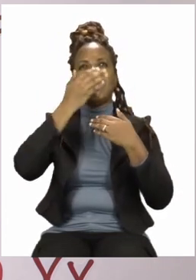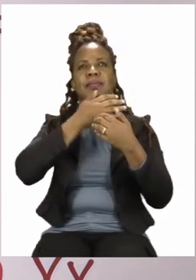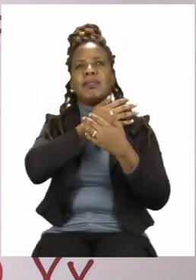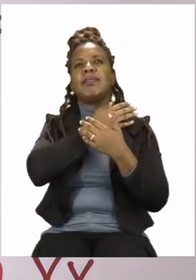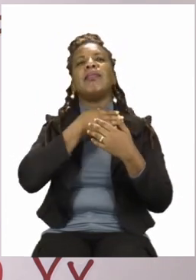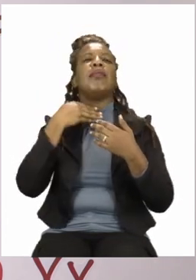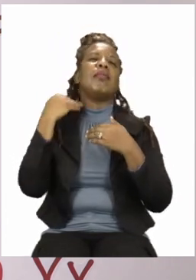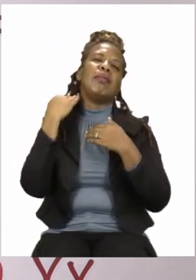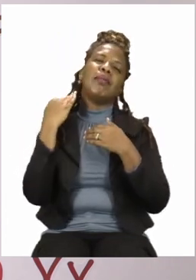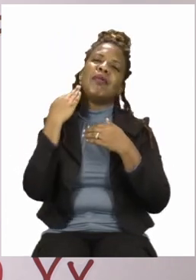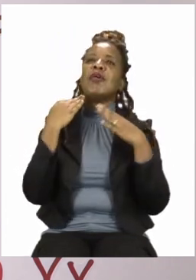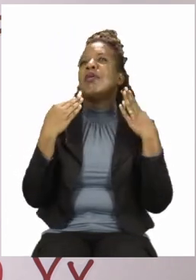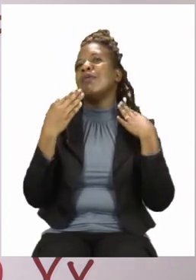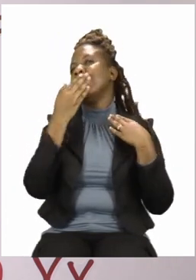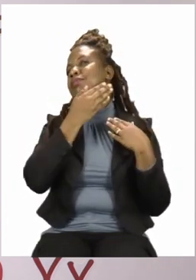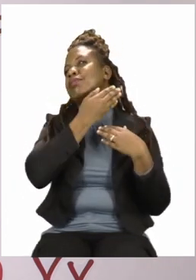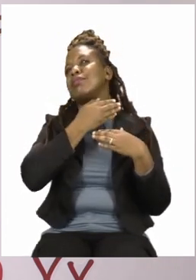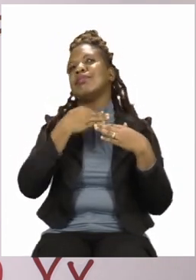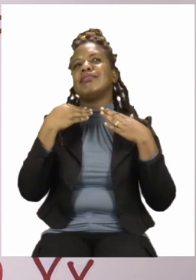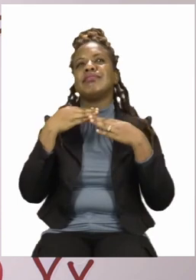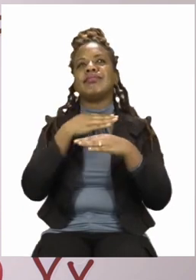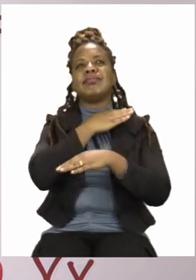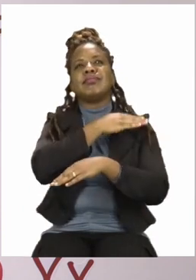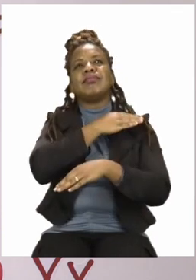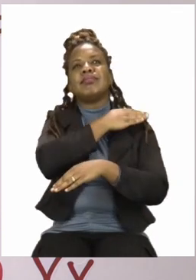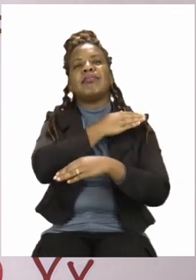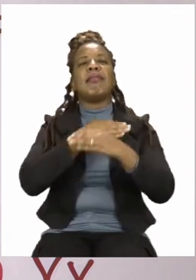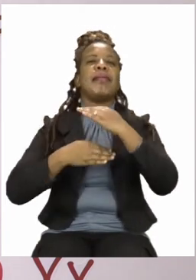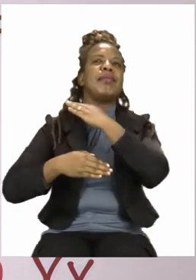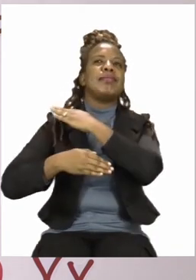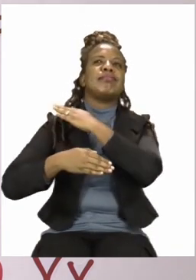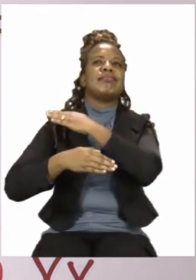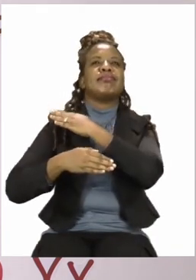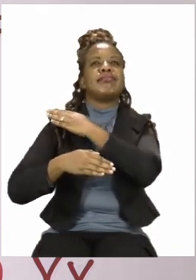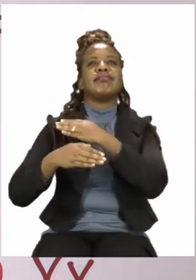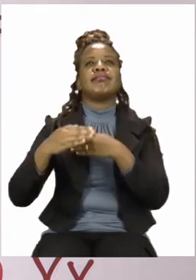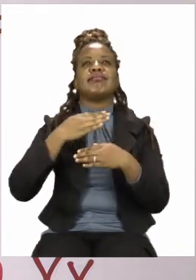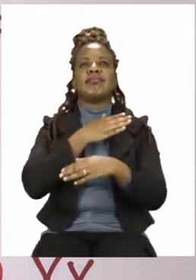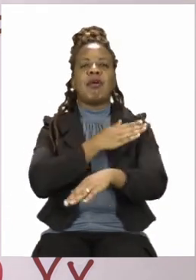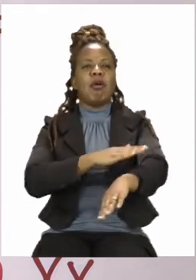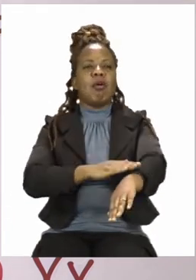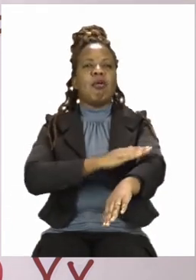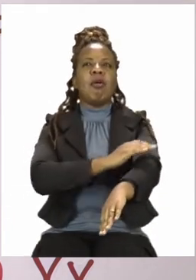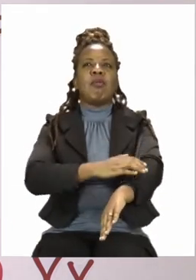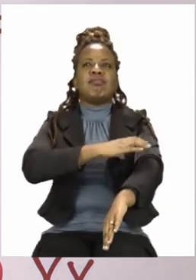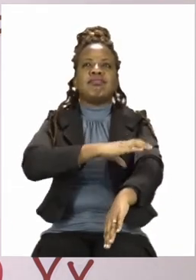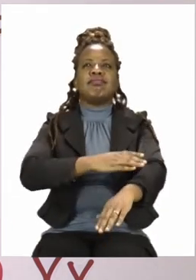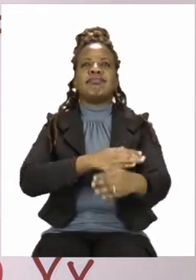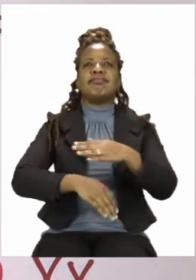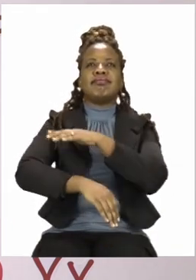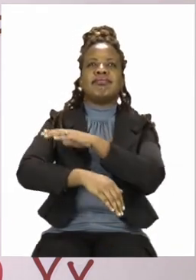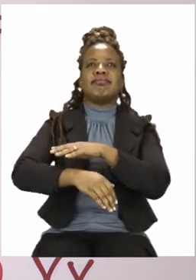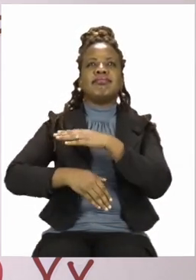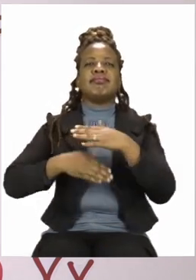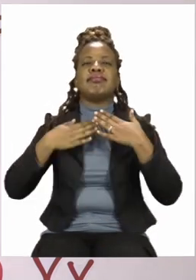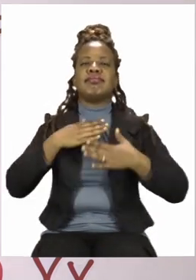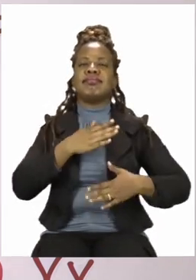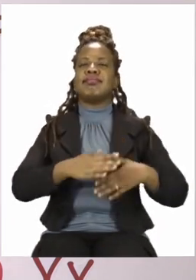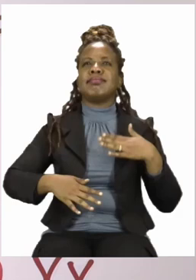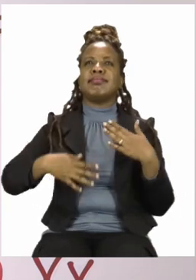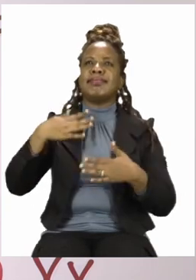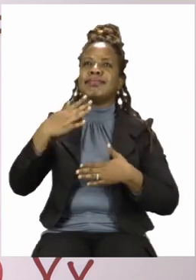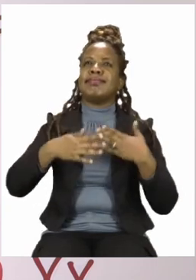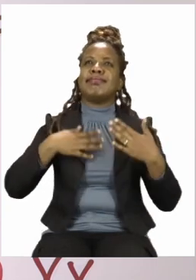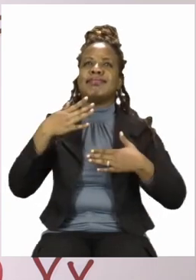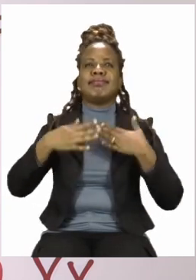rub behind your neck, on your shoulders, on your arms, your body,